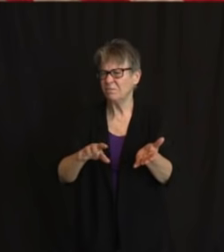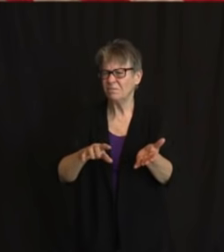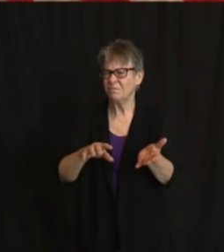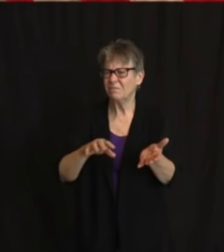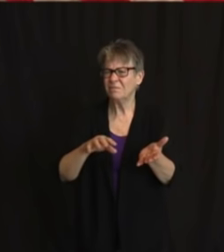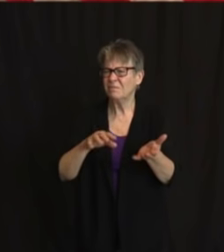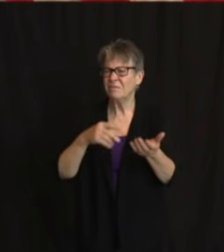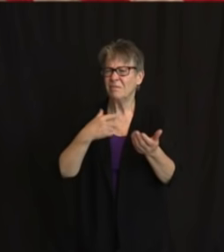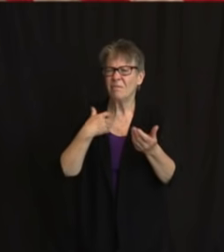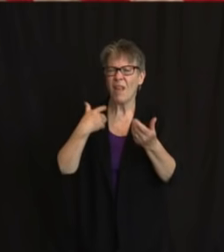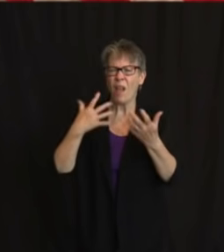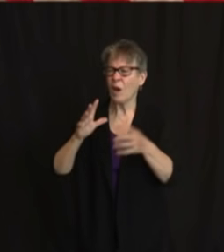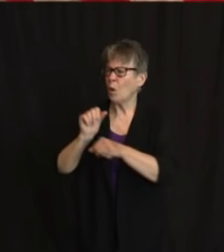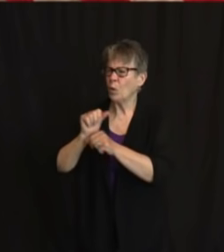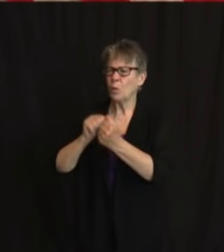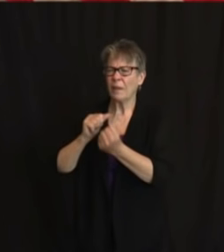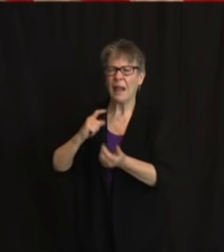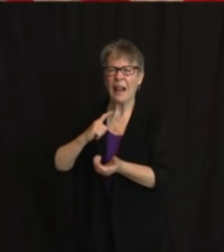legislature to clean it up.